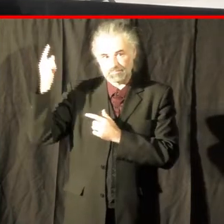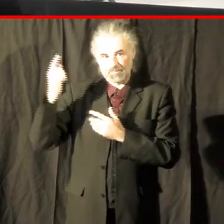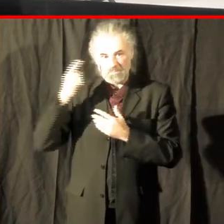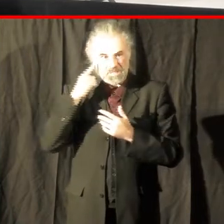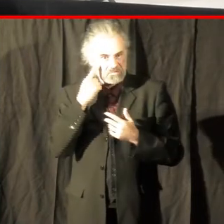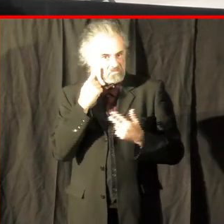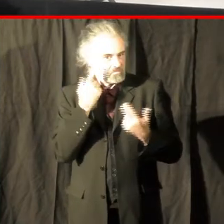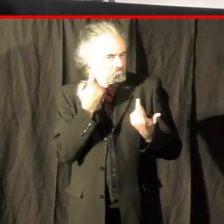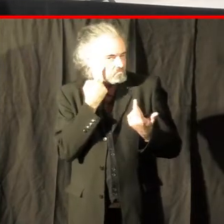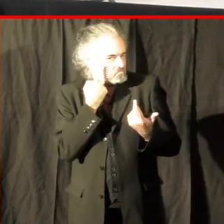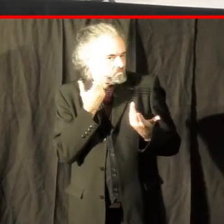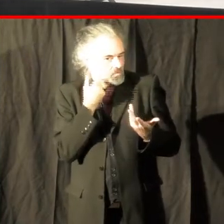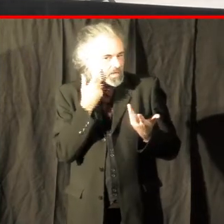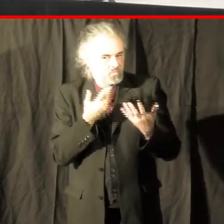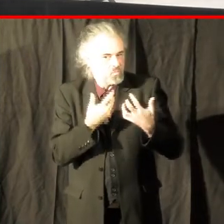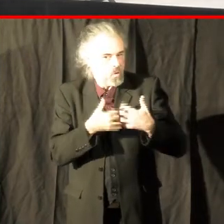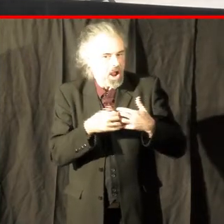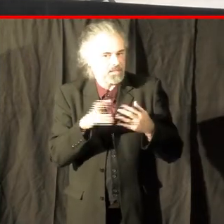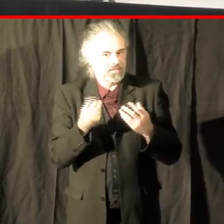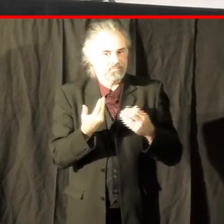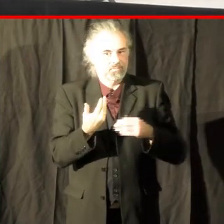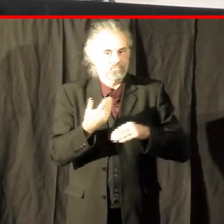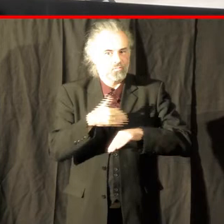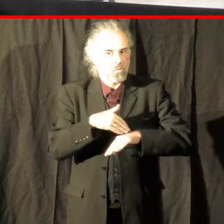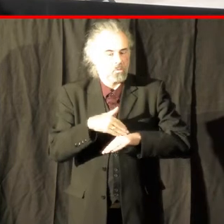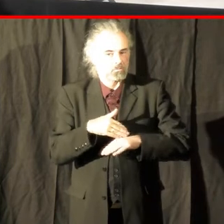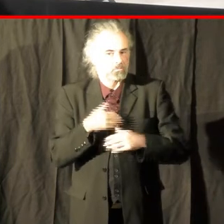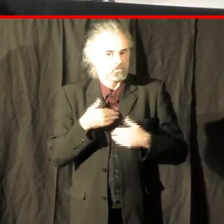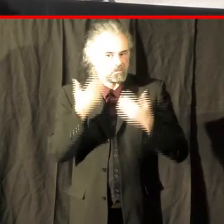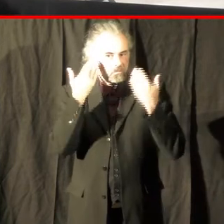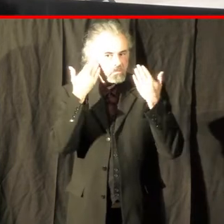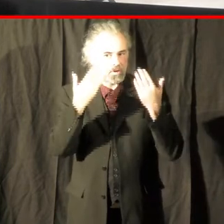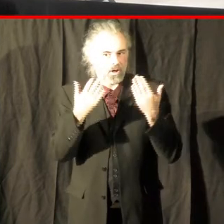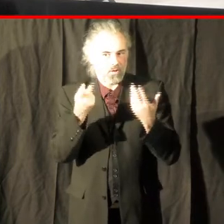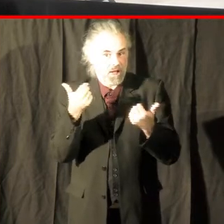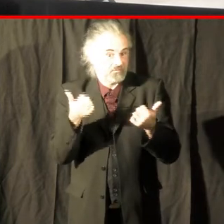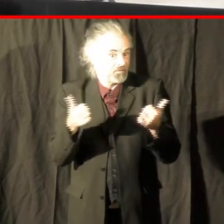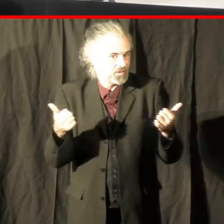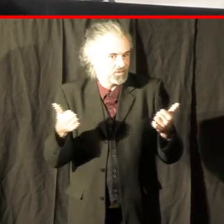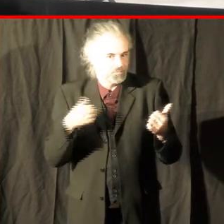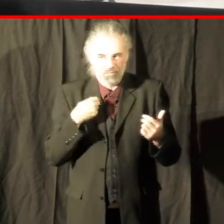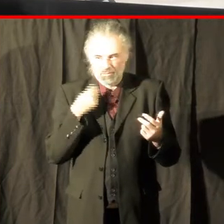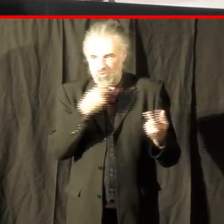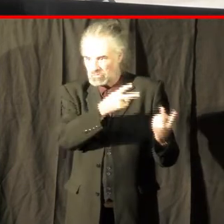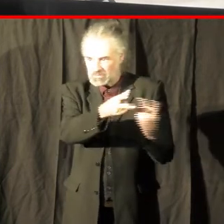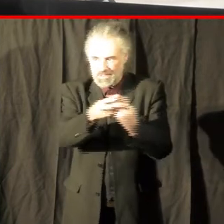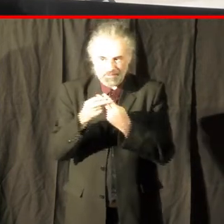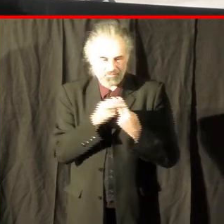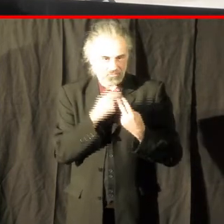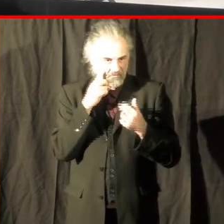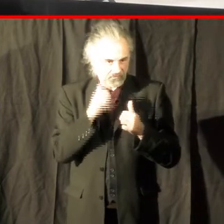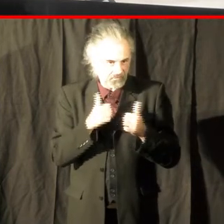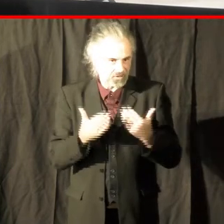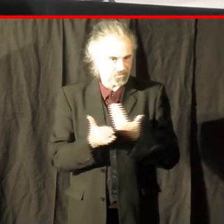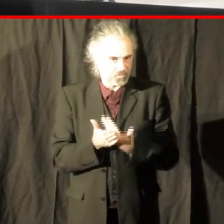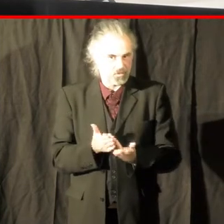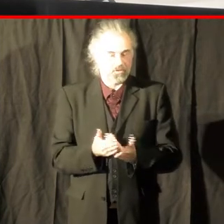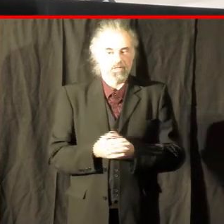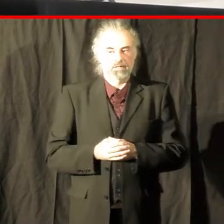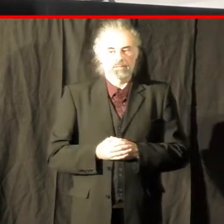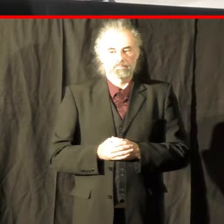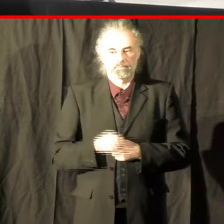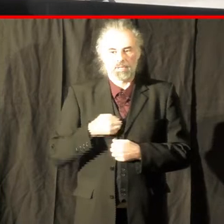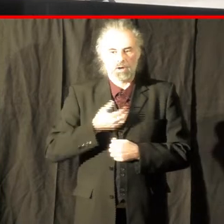problems. So yeah, I'm not sure how it's going to end either. We're going to work together to get there. So I want to